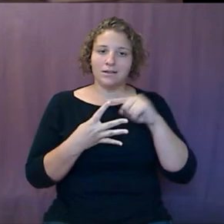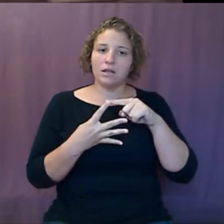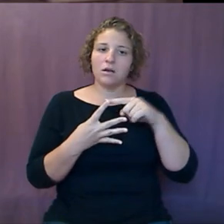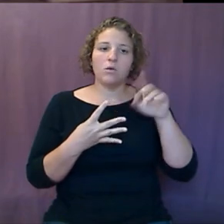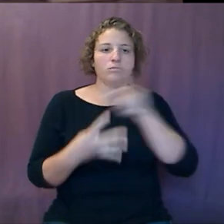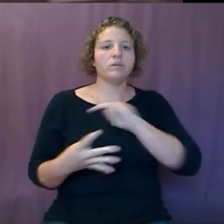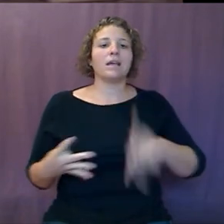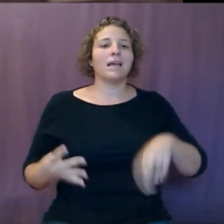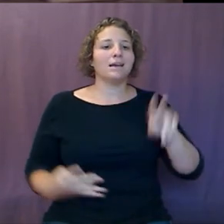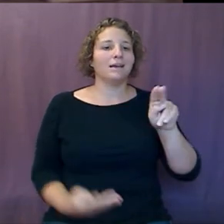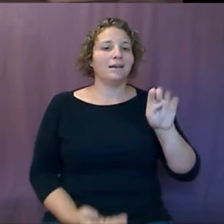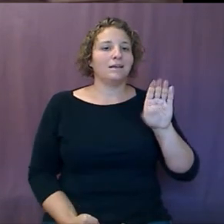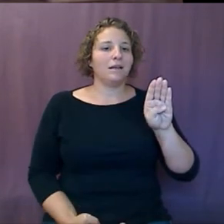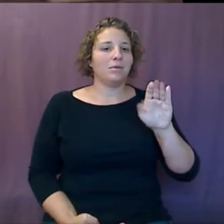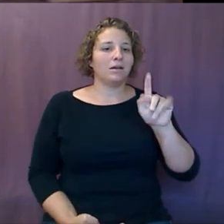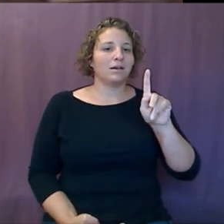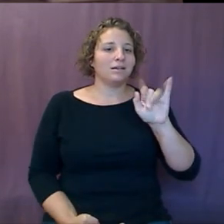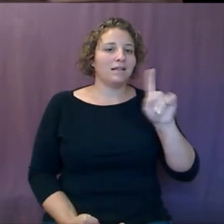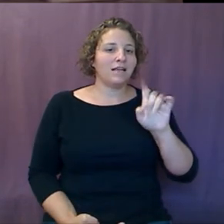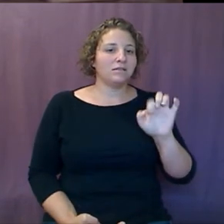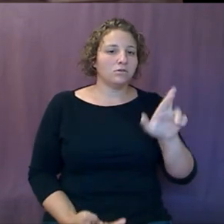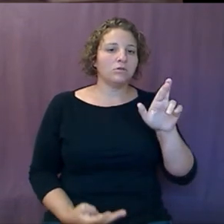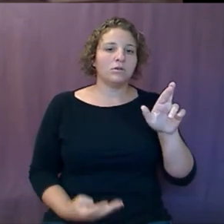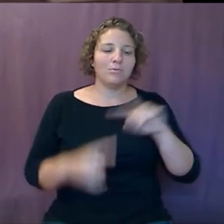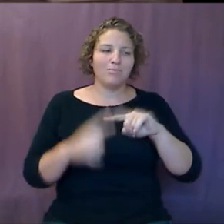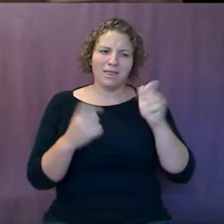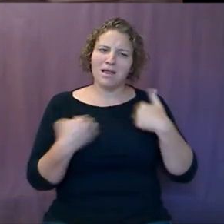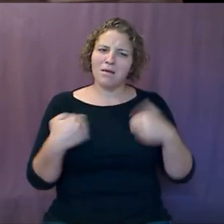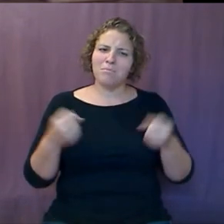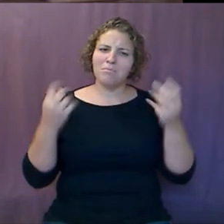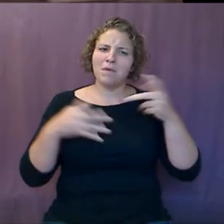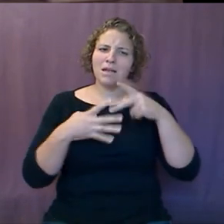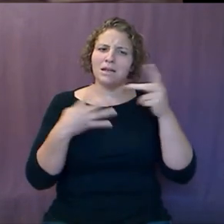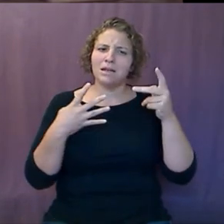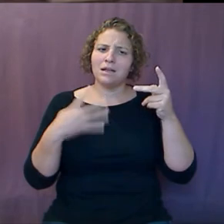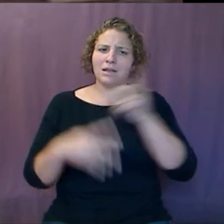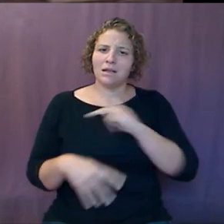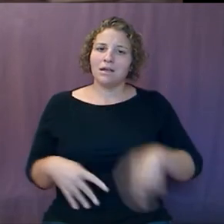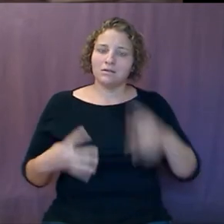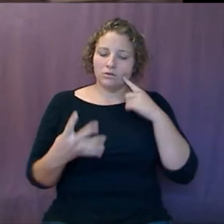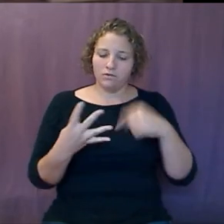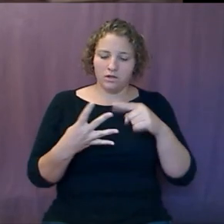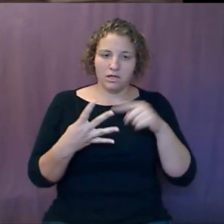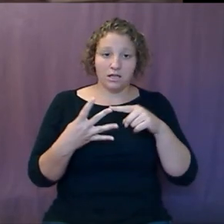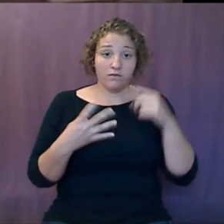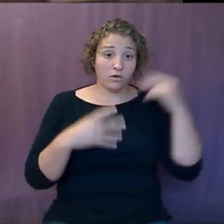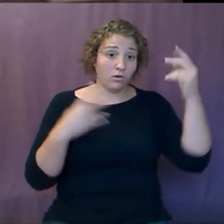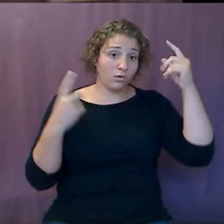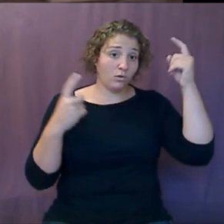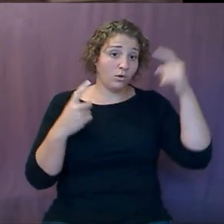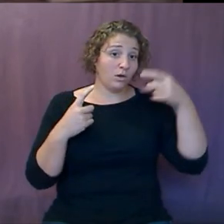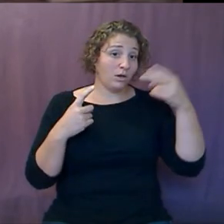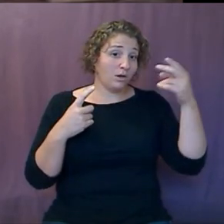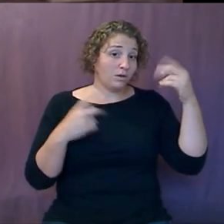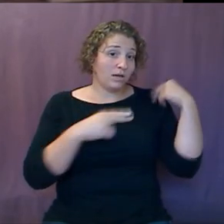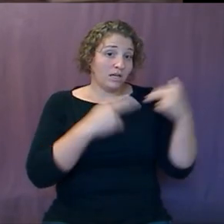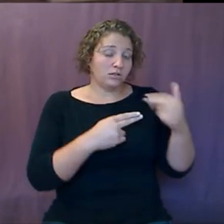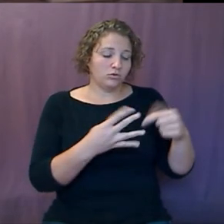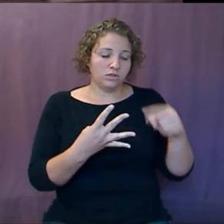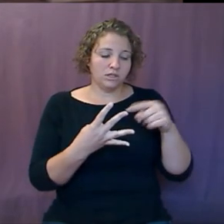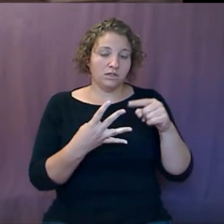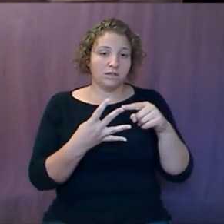and you see to think of the Medo-Persians we think of Cyrus from our Bible but also Xerxes if you know your history or Ahasuerus if you know the book of Esther